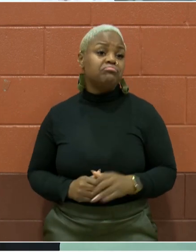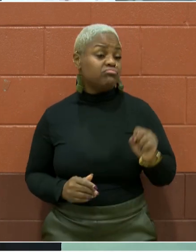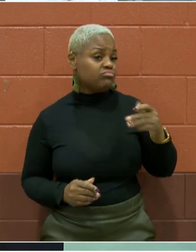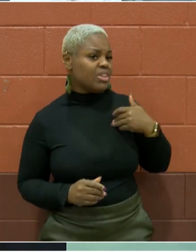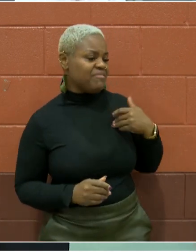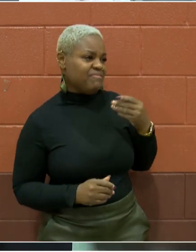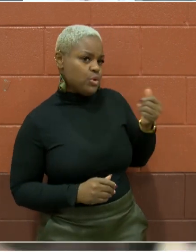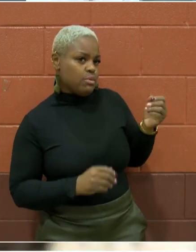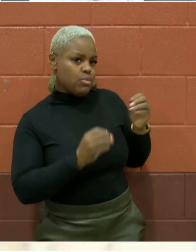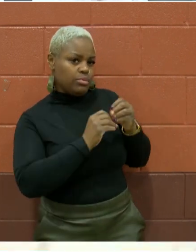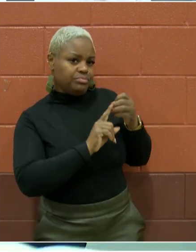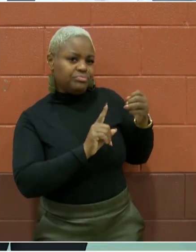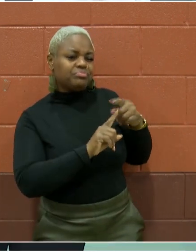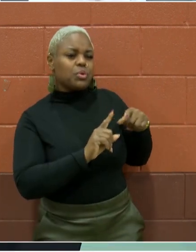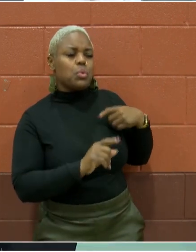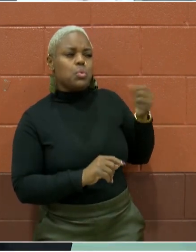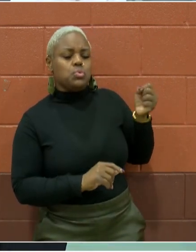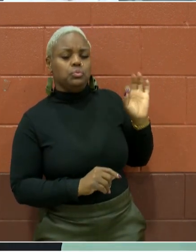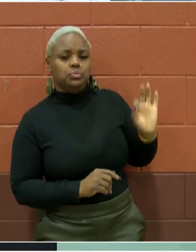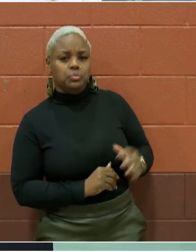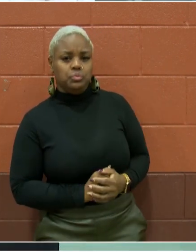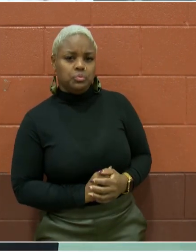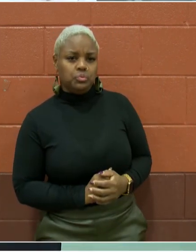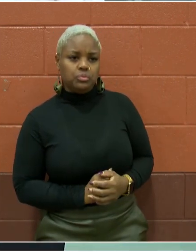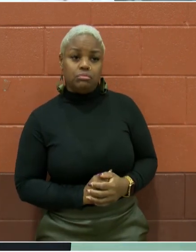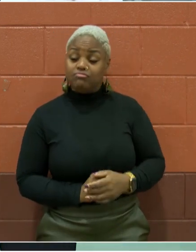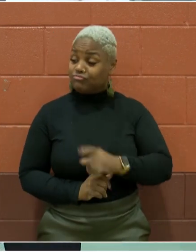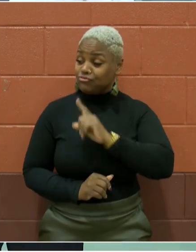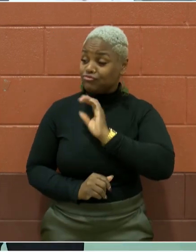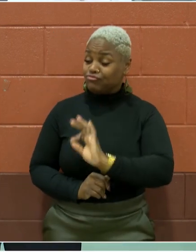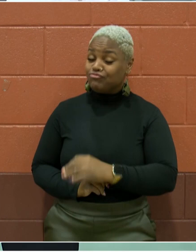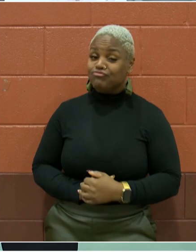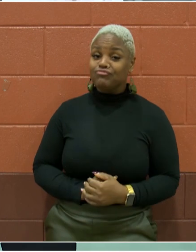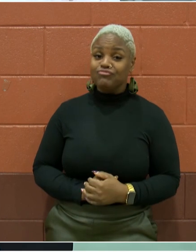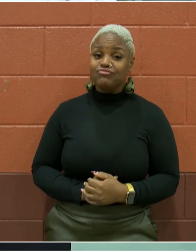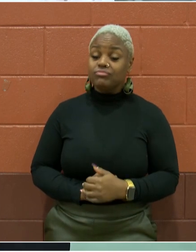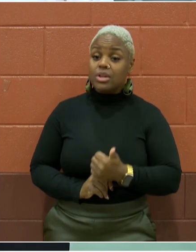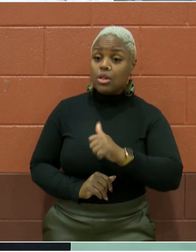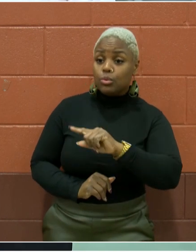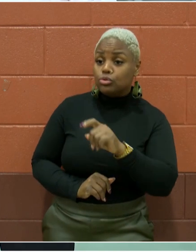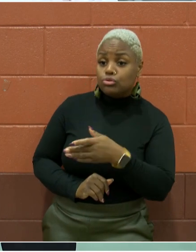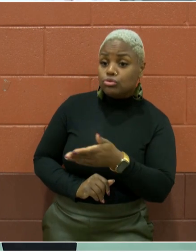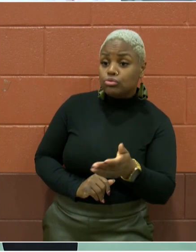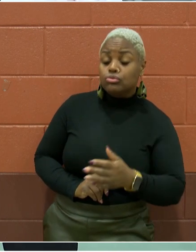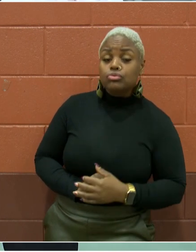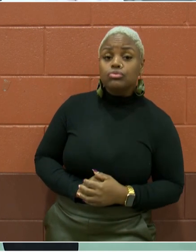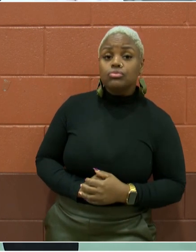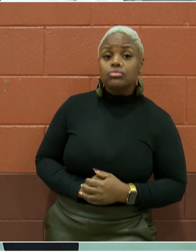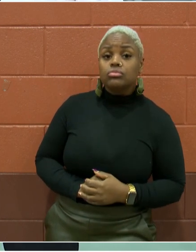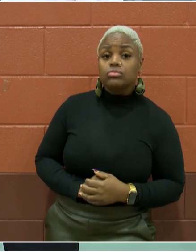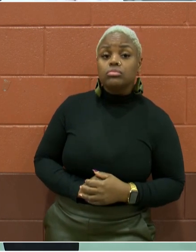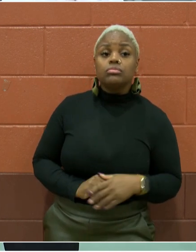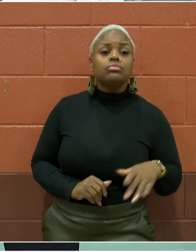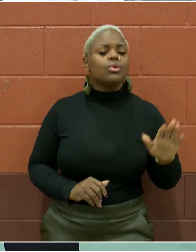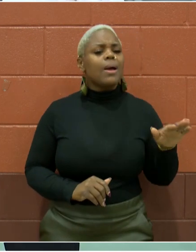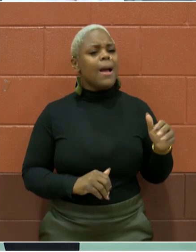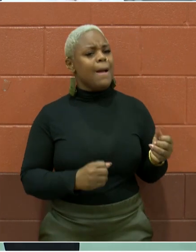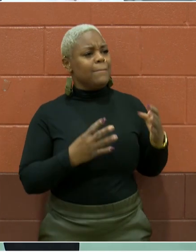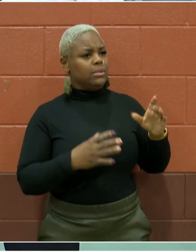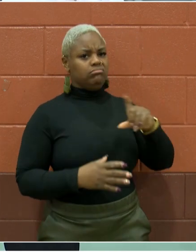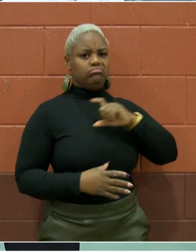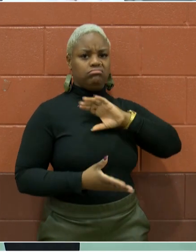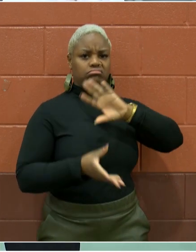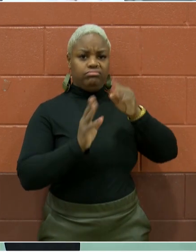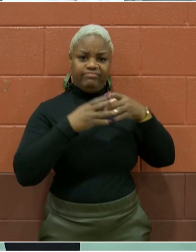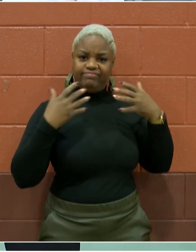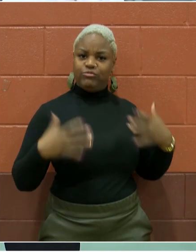Good morning. Good morning, Chief. So, do you know how many of your officers are currently crisis intervention trained and sort of